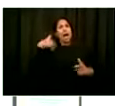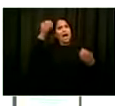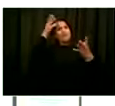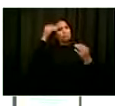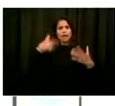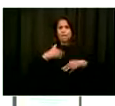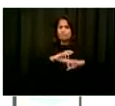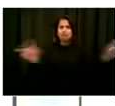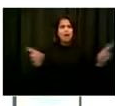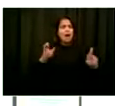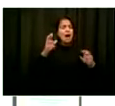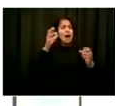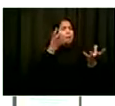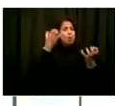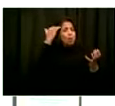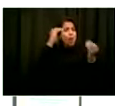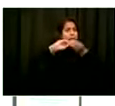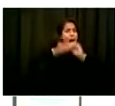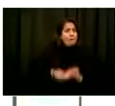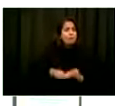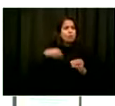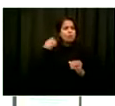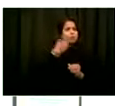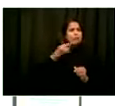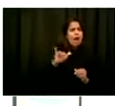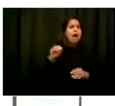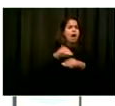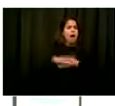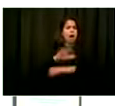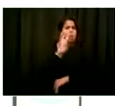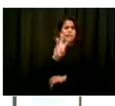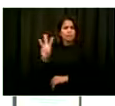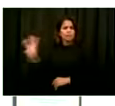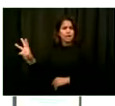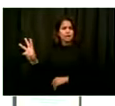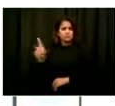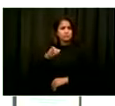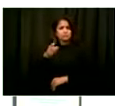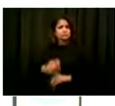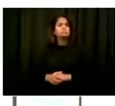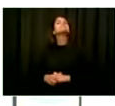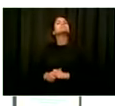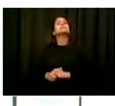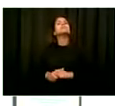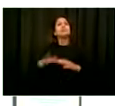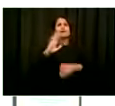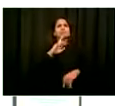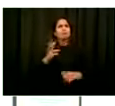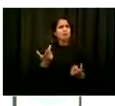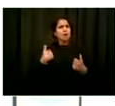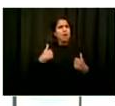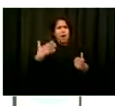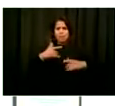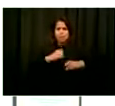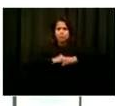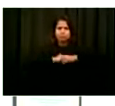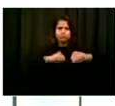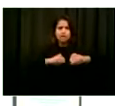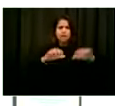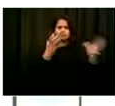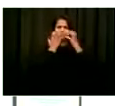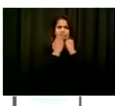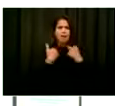that we hope to avoid. And so we will not, we will not end our efforts to try